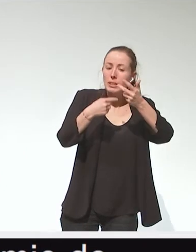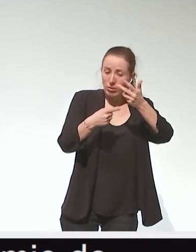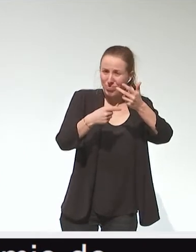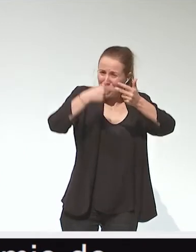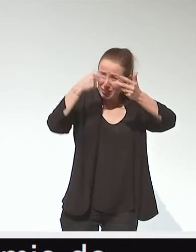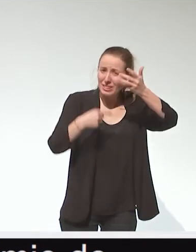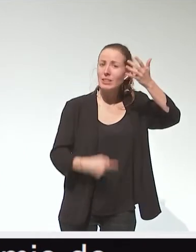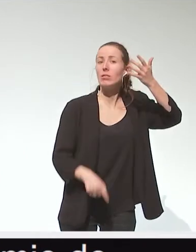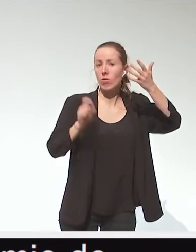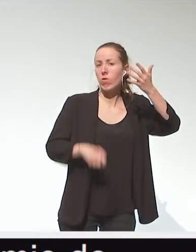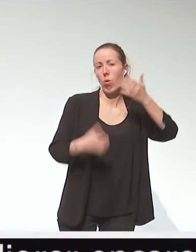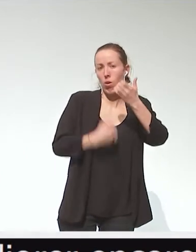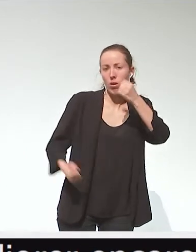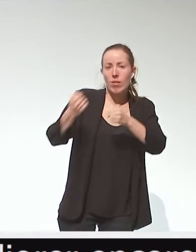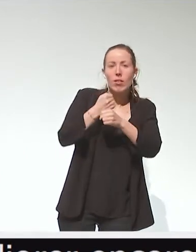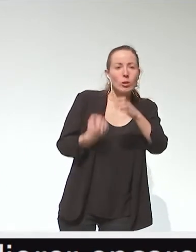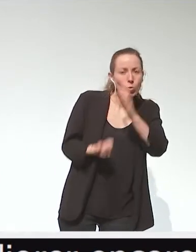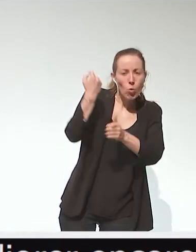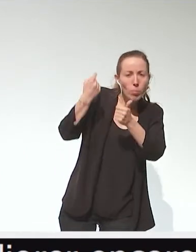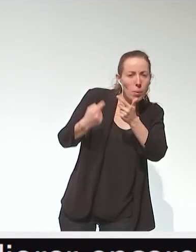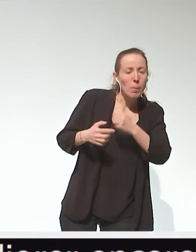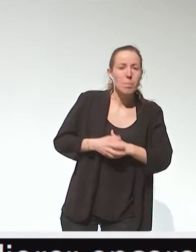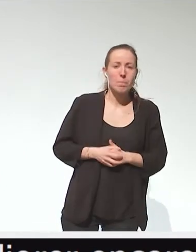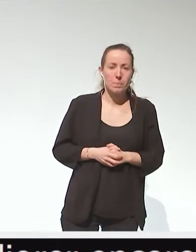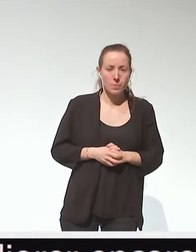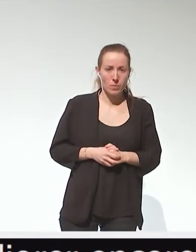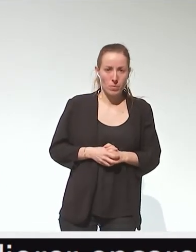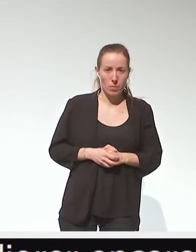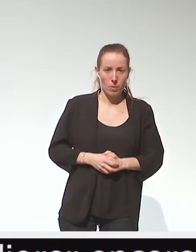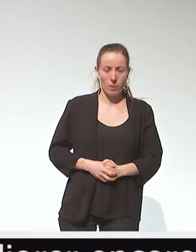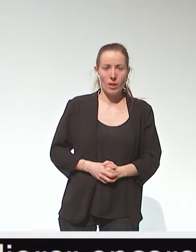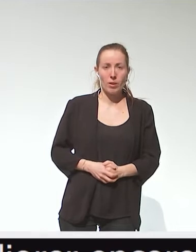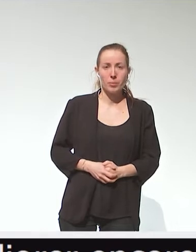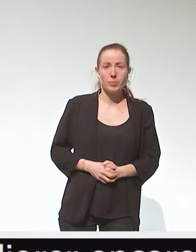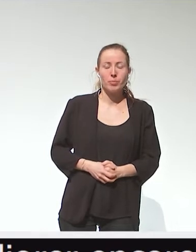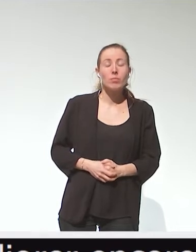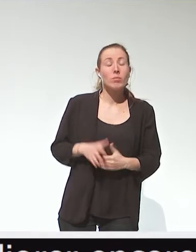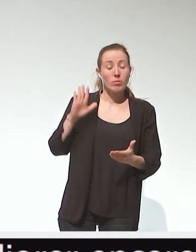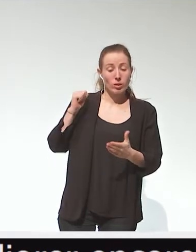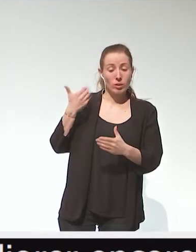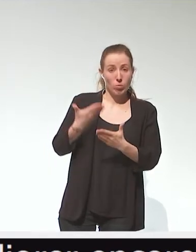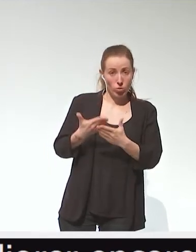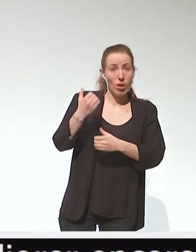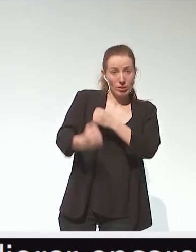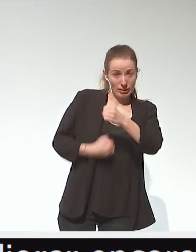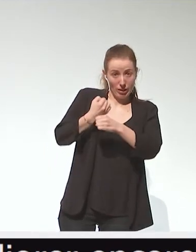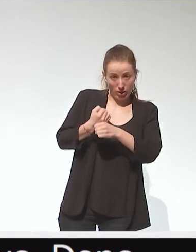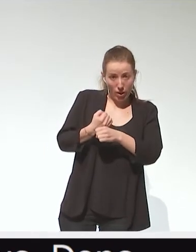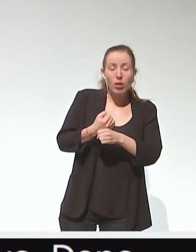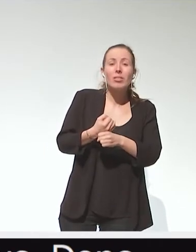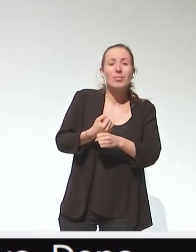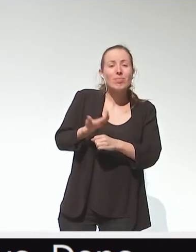We need more such measures. We need to expand the existing ones. This is why this year we have further